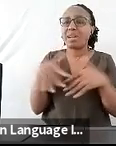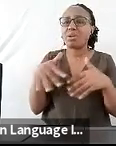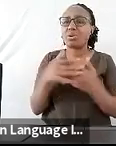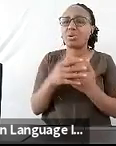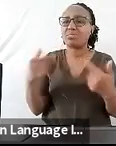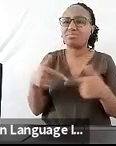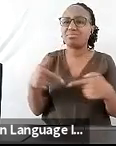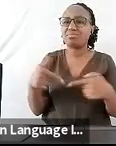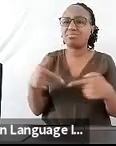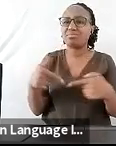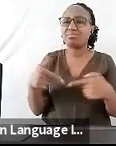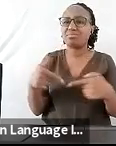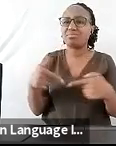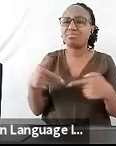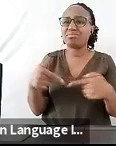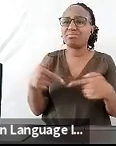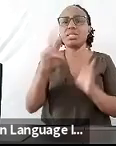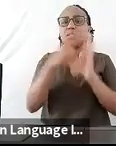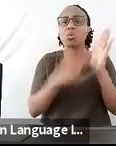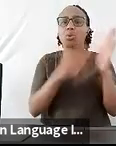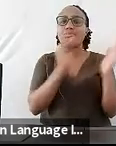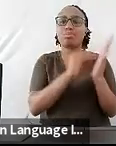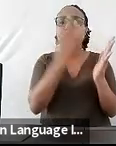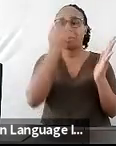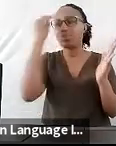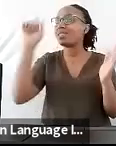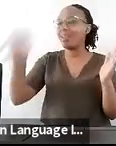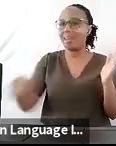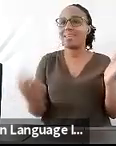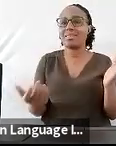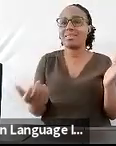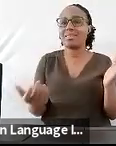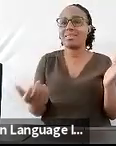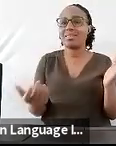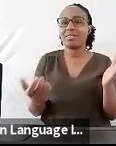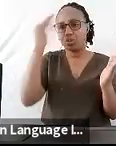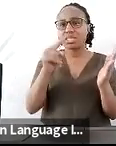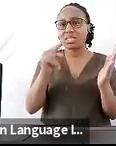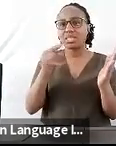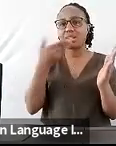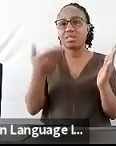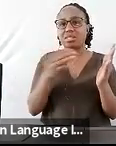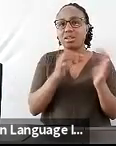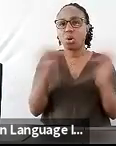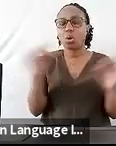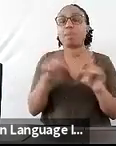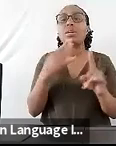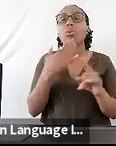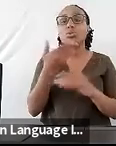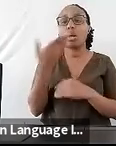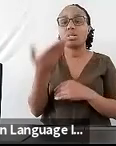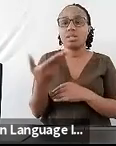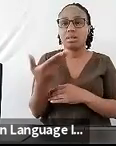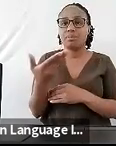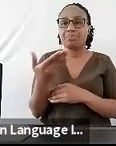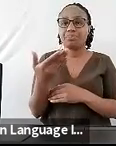place because they can. And yeah. I know this is a long-winded answer, but I just want to add one last thing. You saw this happening with the UK